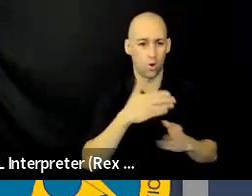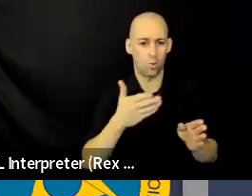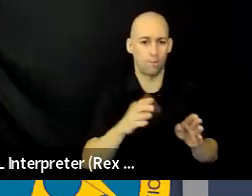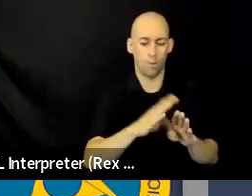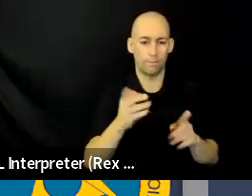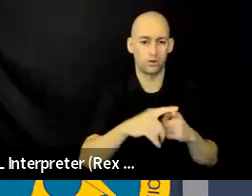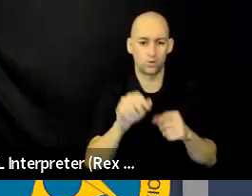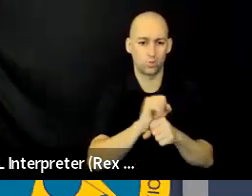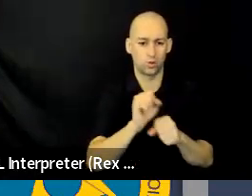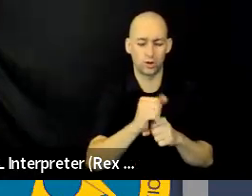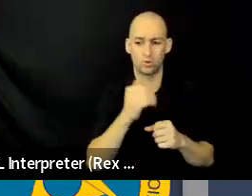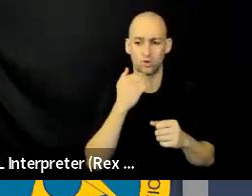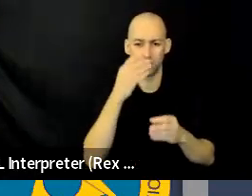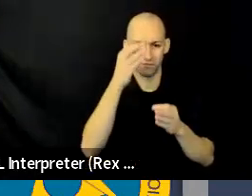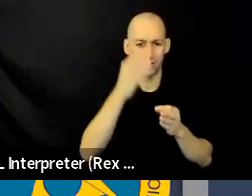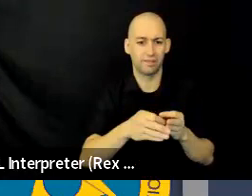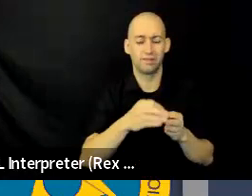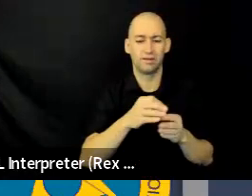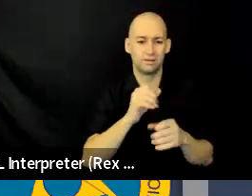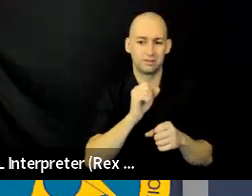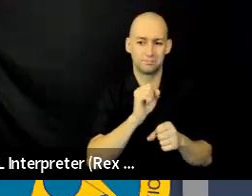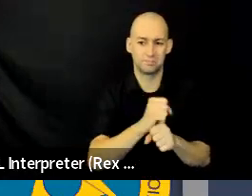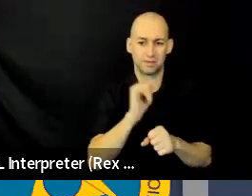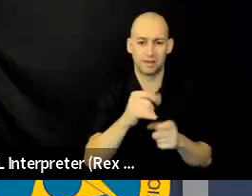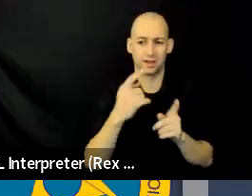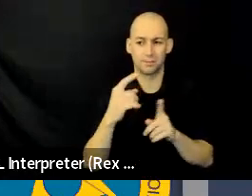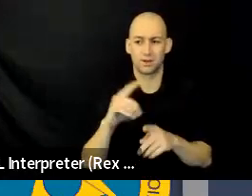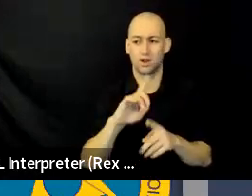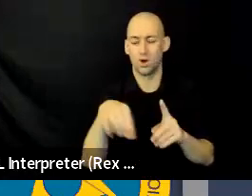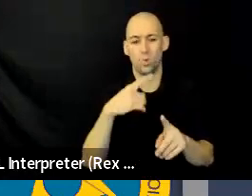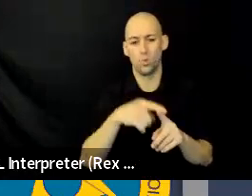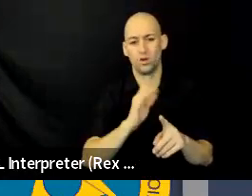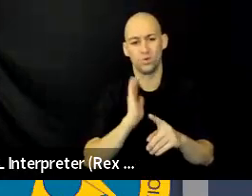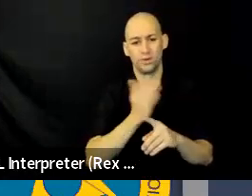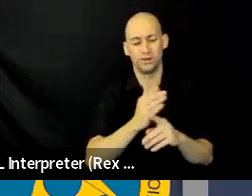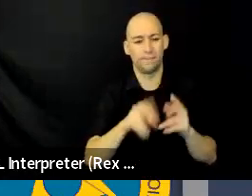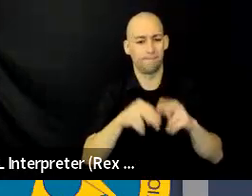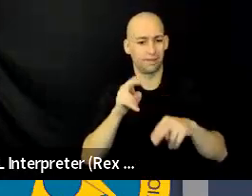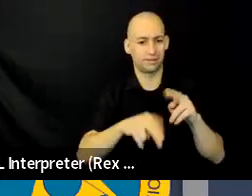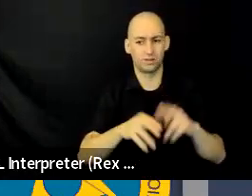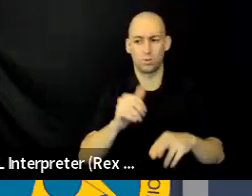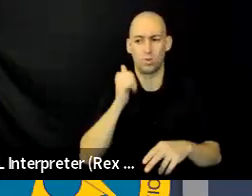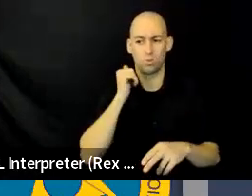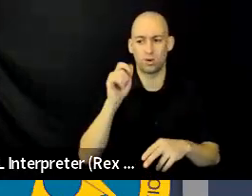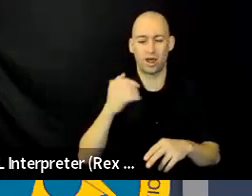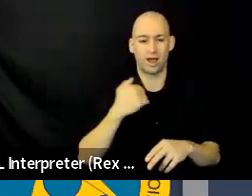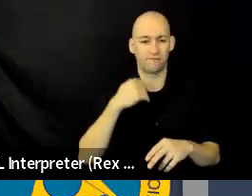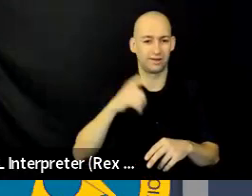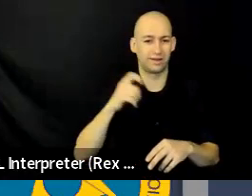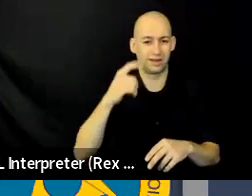So yeah, once we build the undercrossing at the location where we're proposing it, we wouldn't have a need for most of that property.